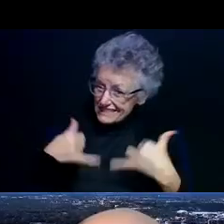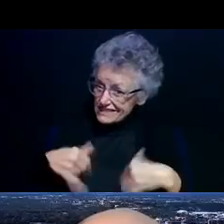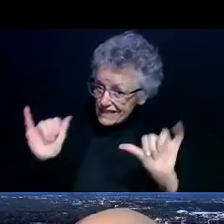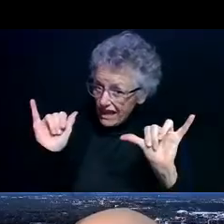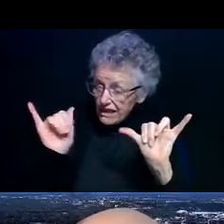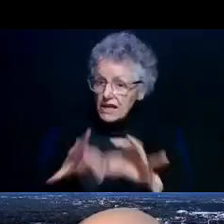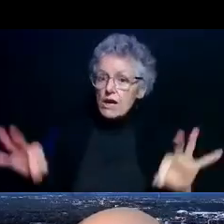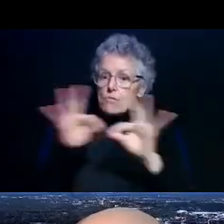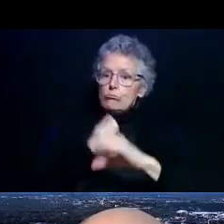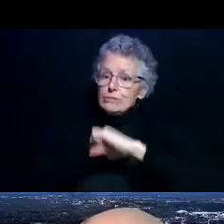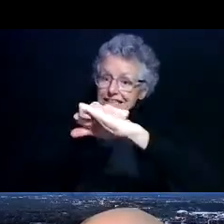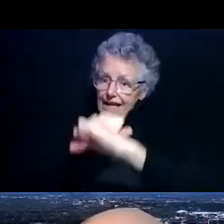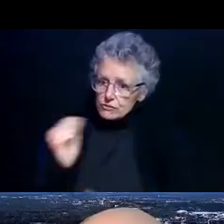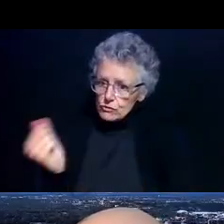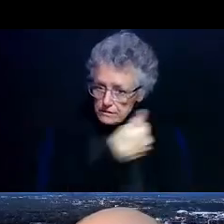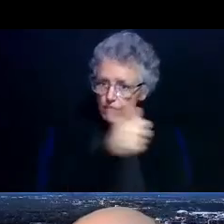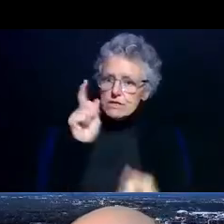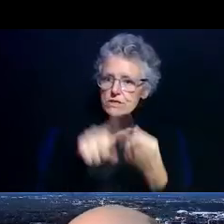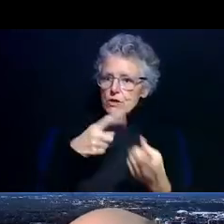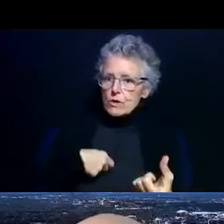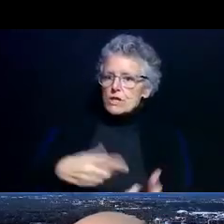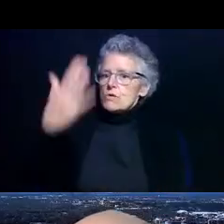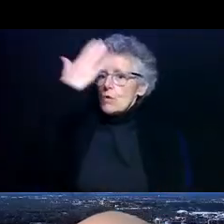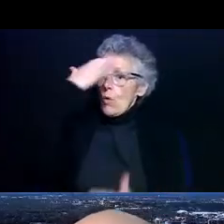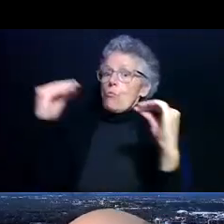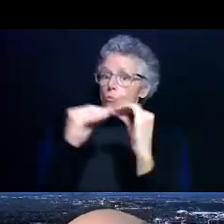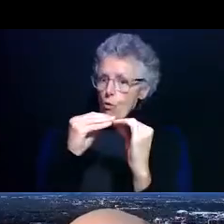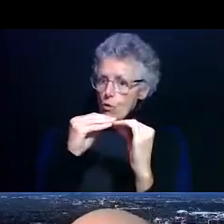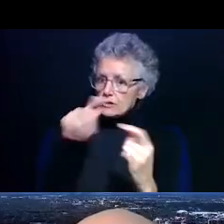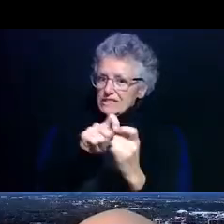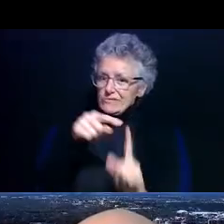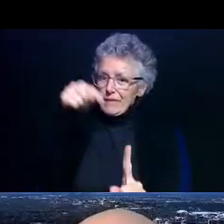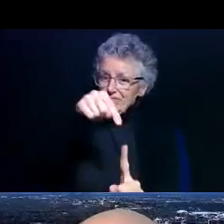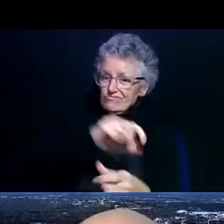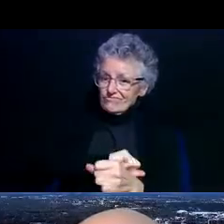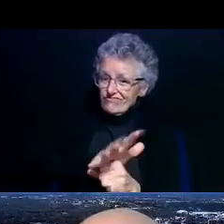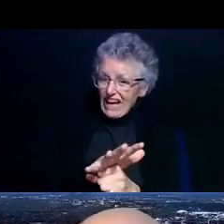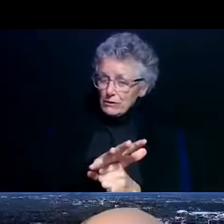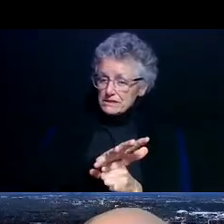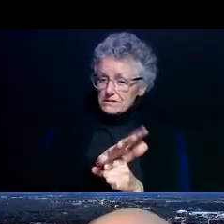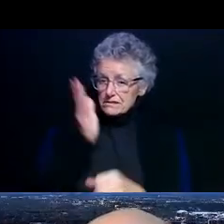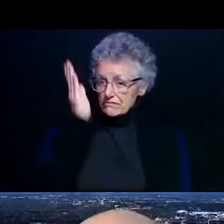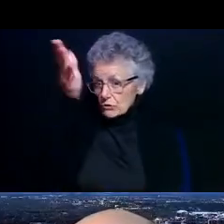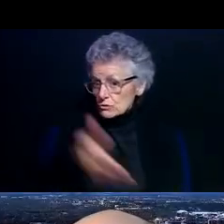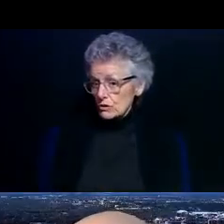better to protect yourself until we know more about this virus in the long run.